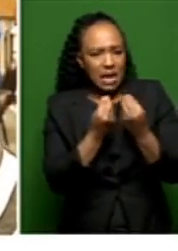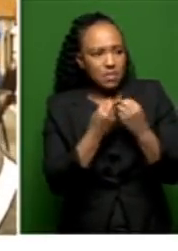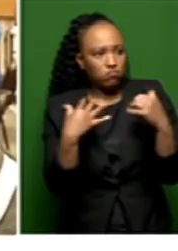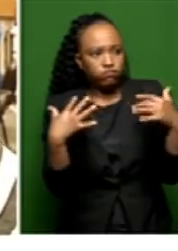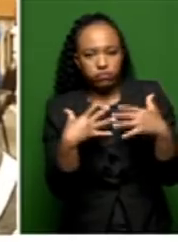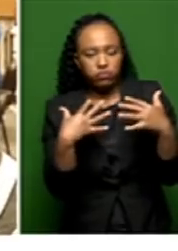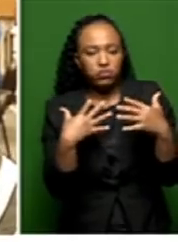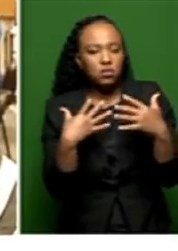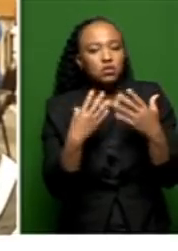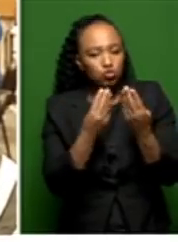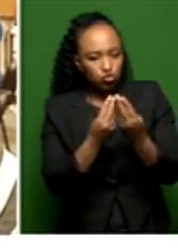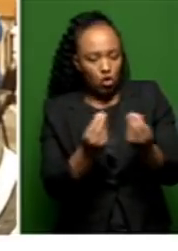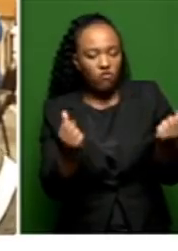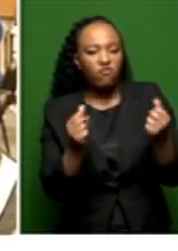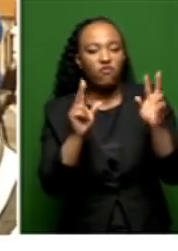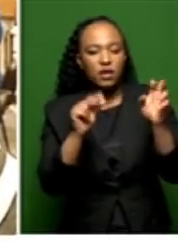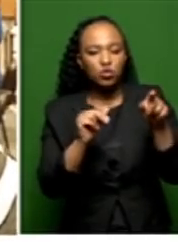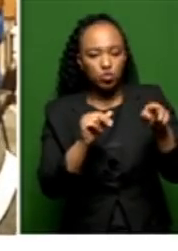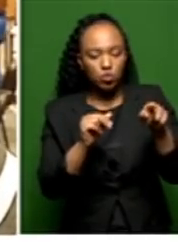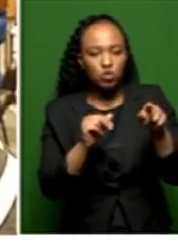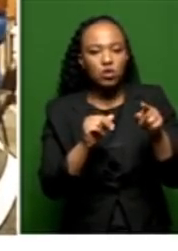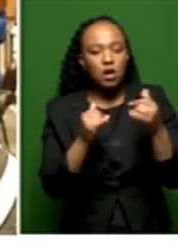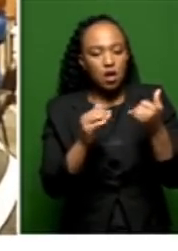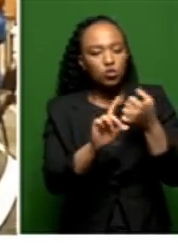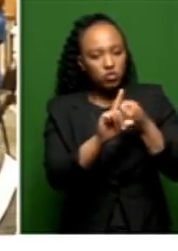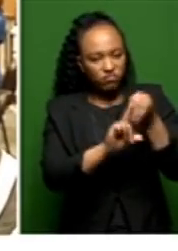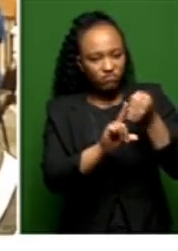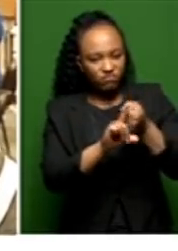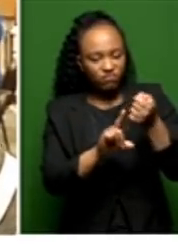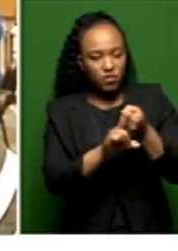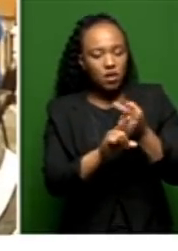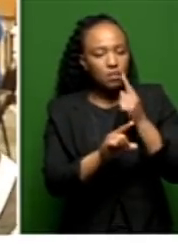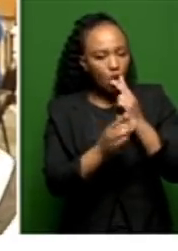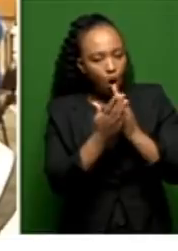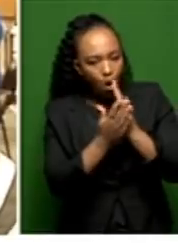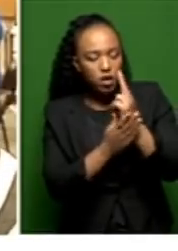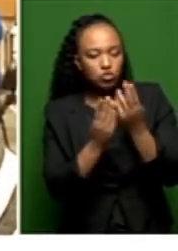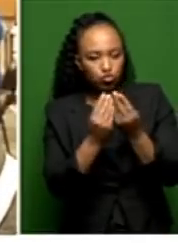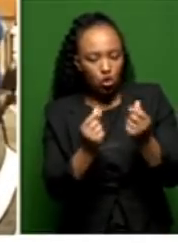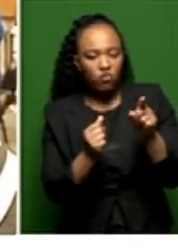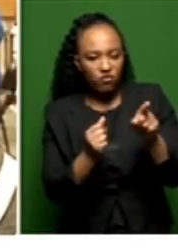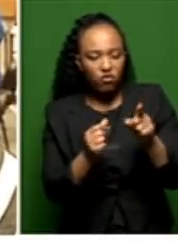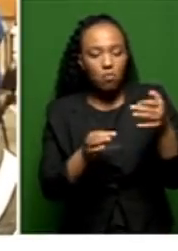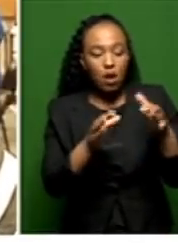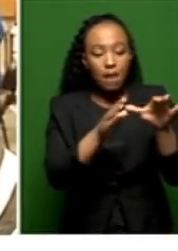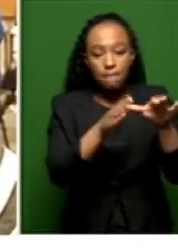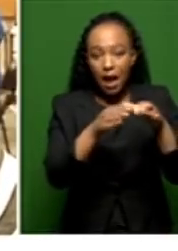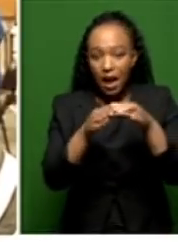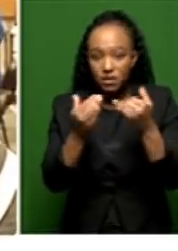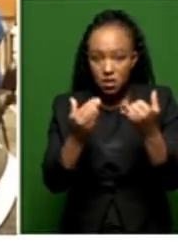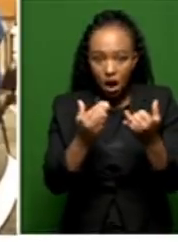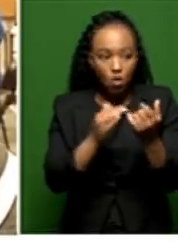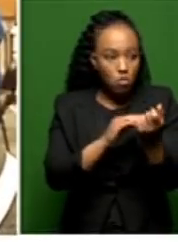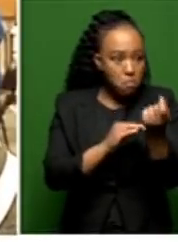and start dealing with this issue and start tackling it in a very earnest way. And the political parties that are cropping up now